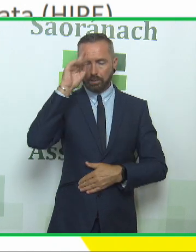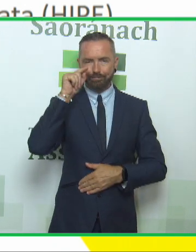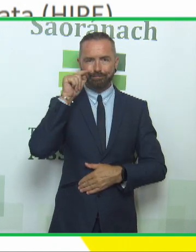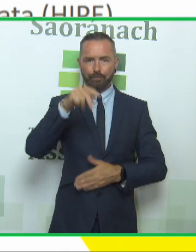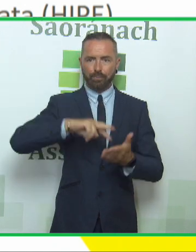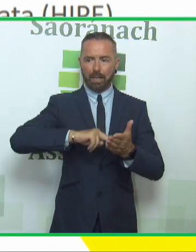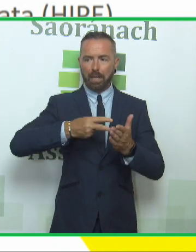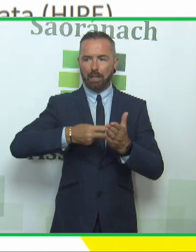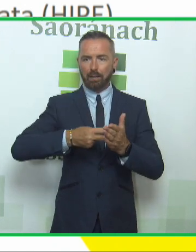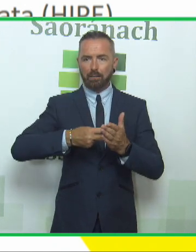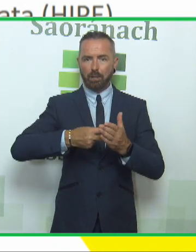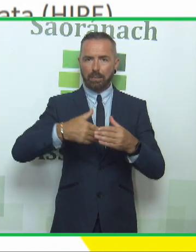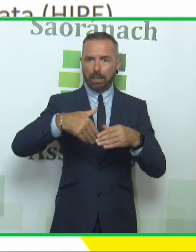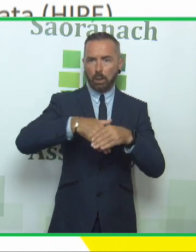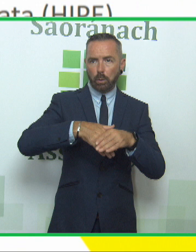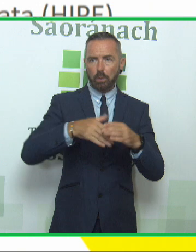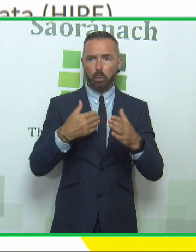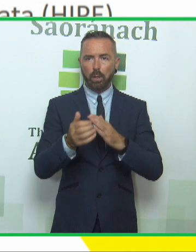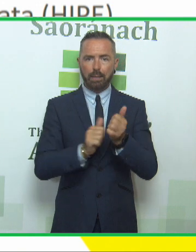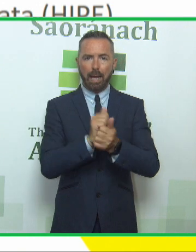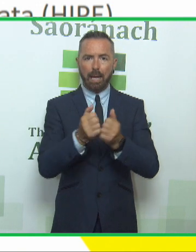it's included as an action in the